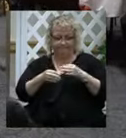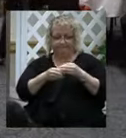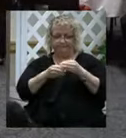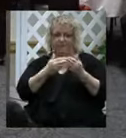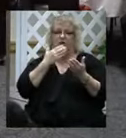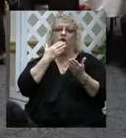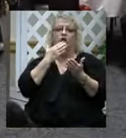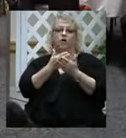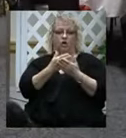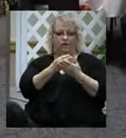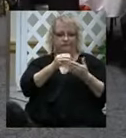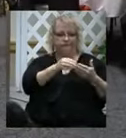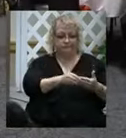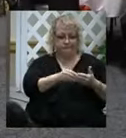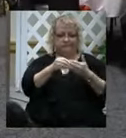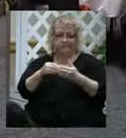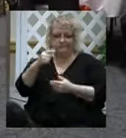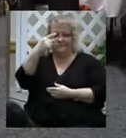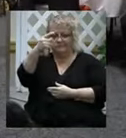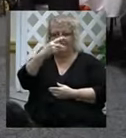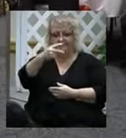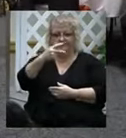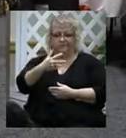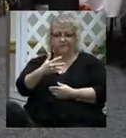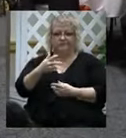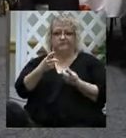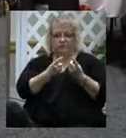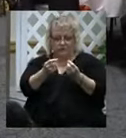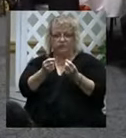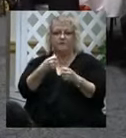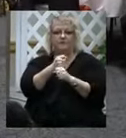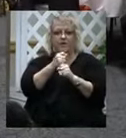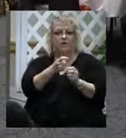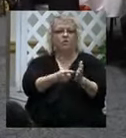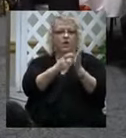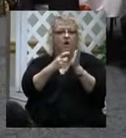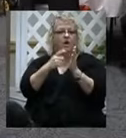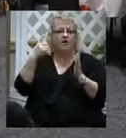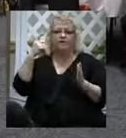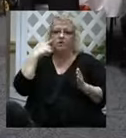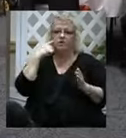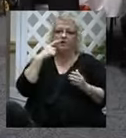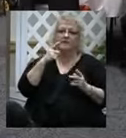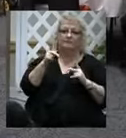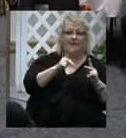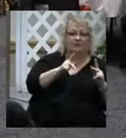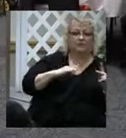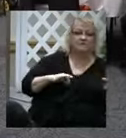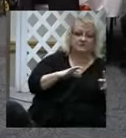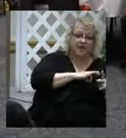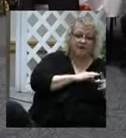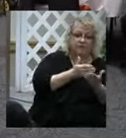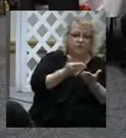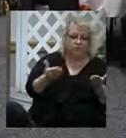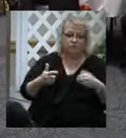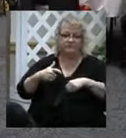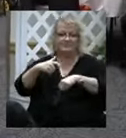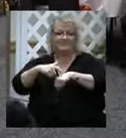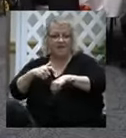blueprint for people just to get a sense of what may be required in terms of manpower and resources and